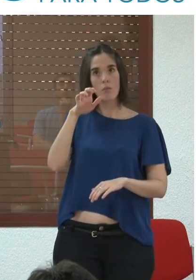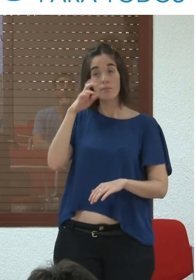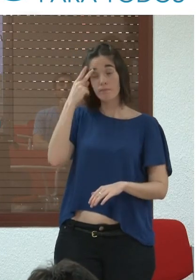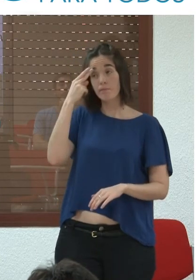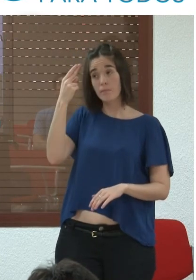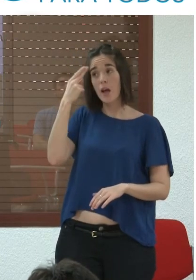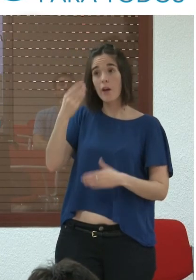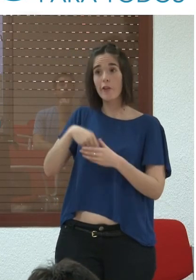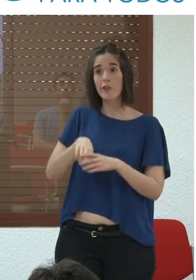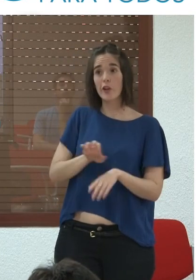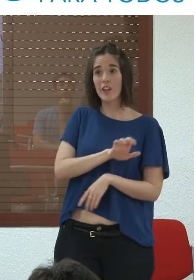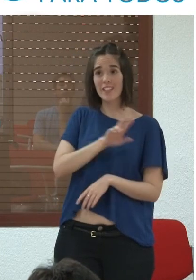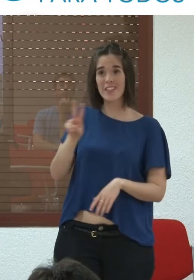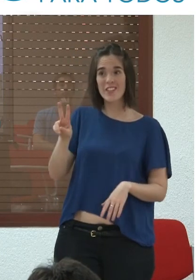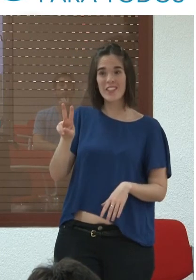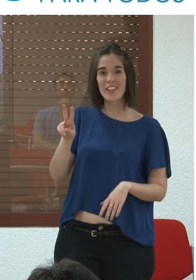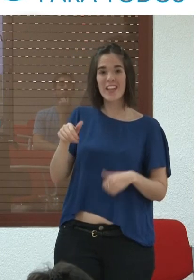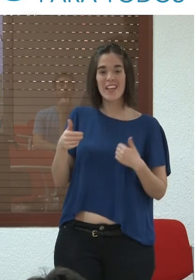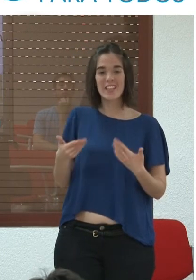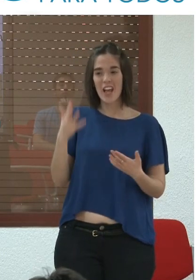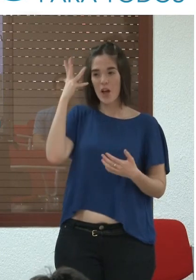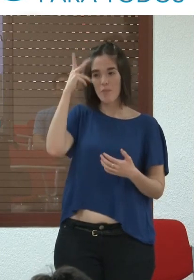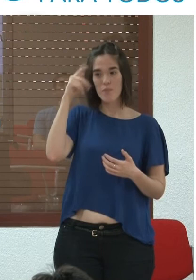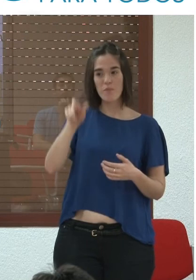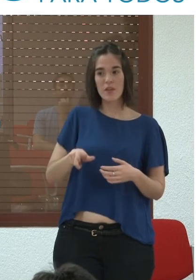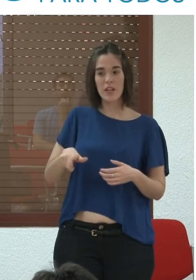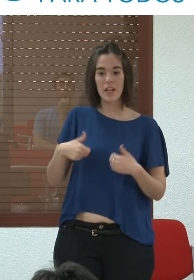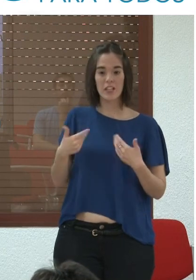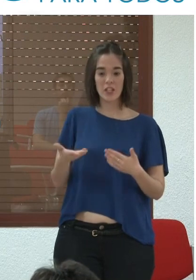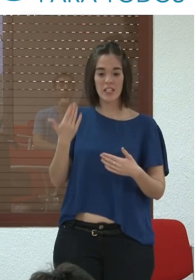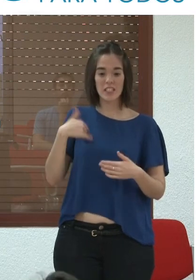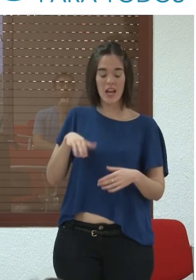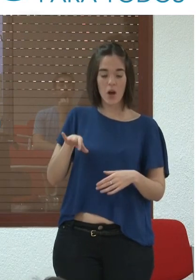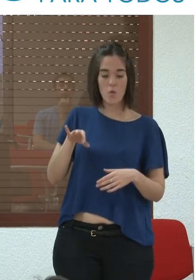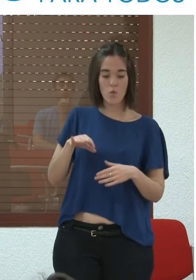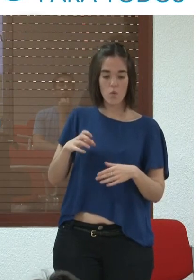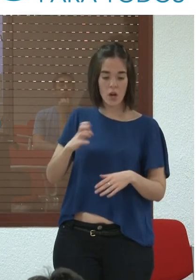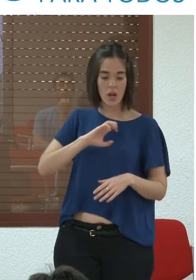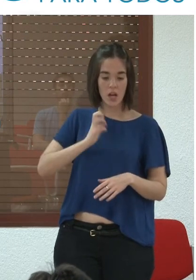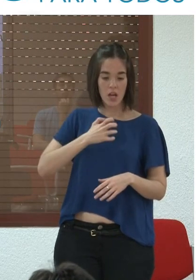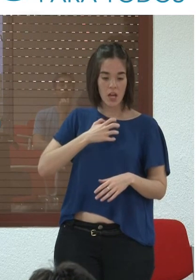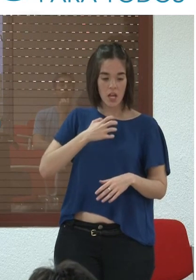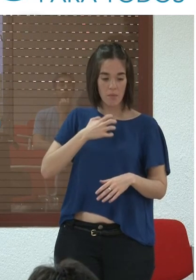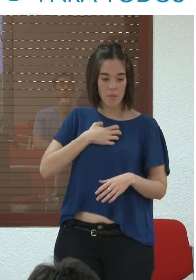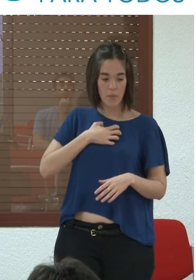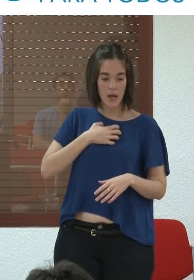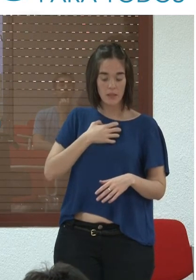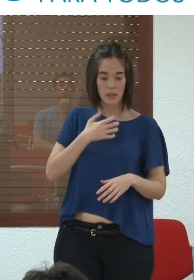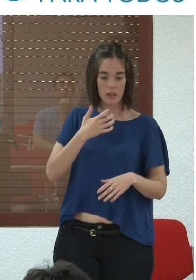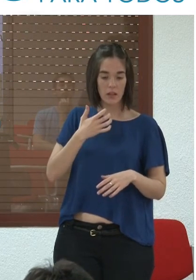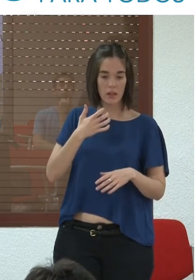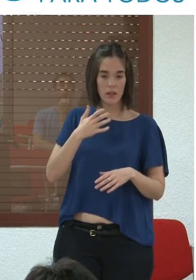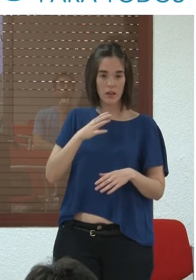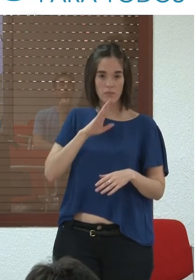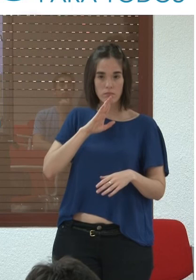what do you think, and if we are going to end up saying that the people at the US are right and we will have to go back